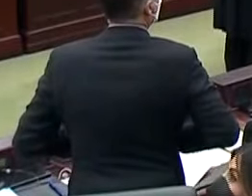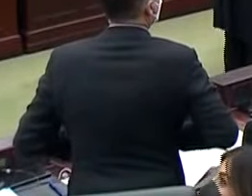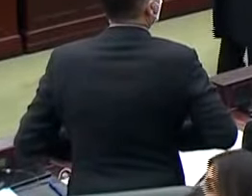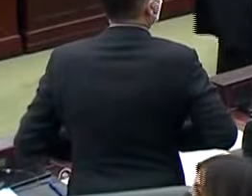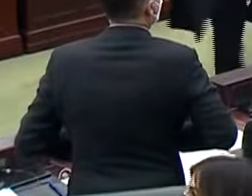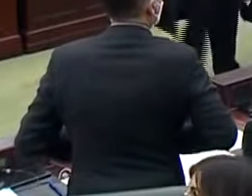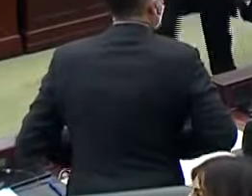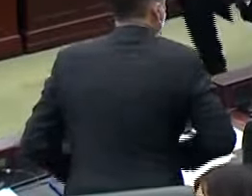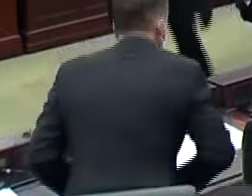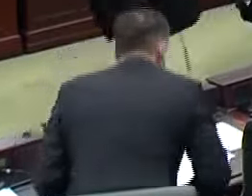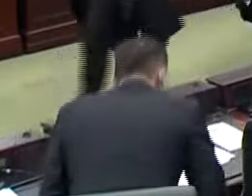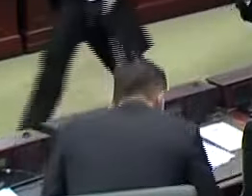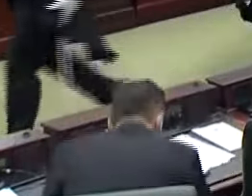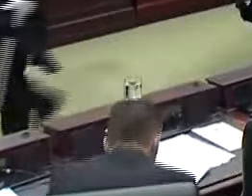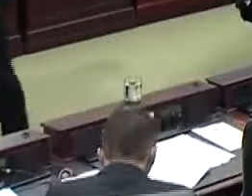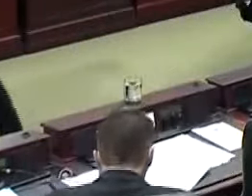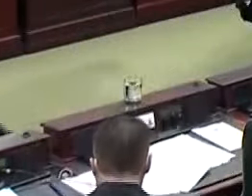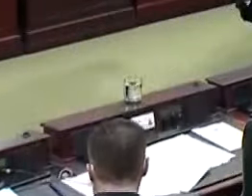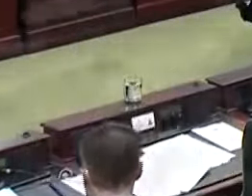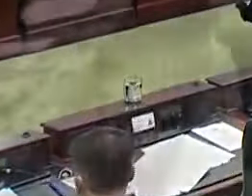Please be seated.